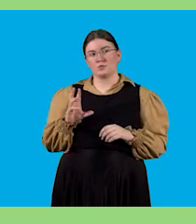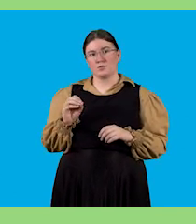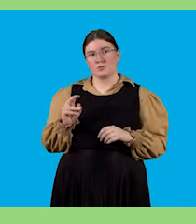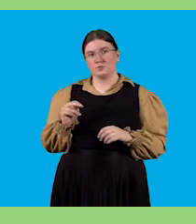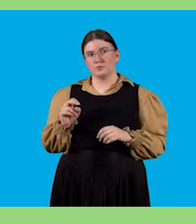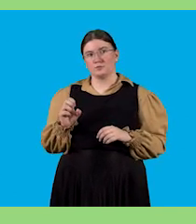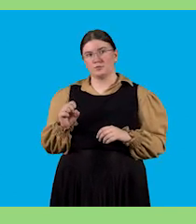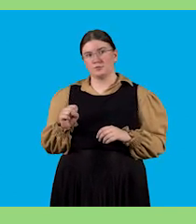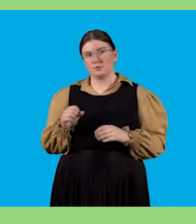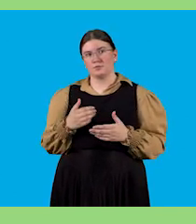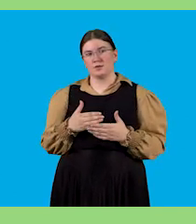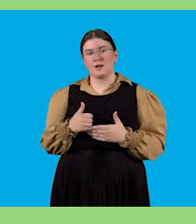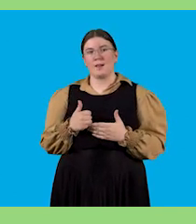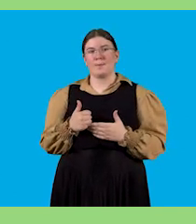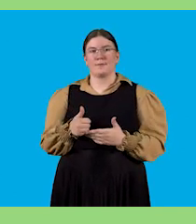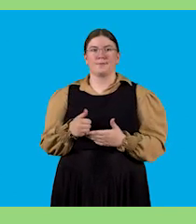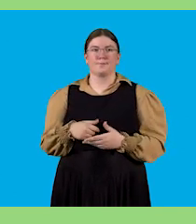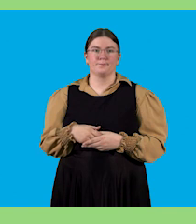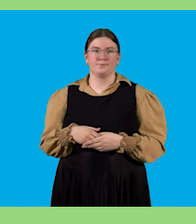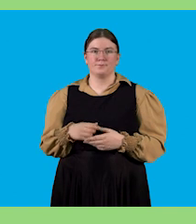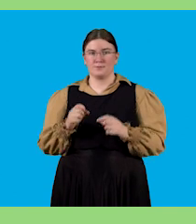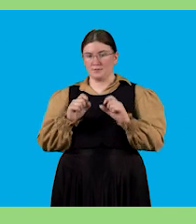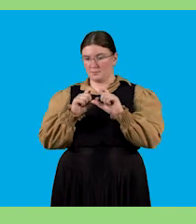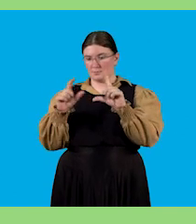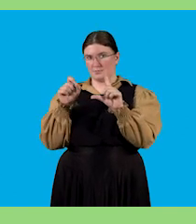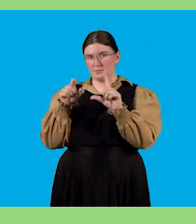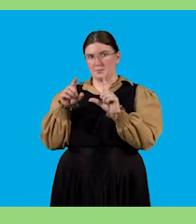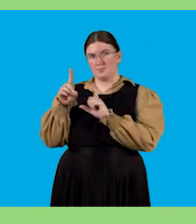will say that these are the dendrites.